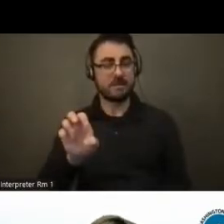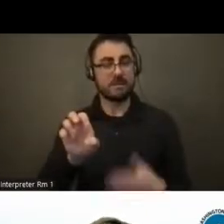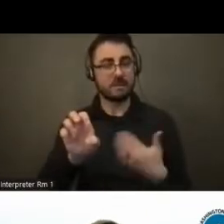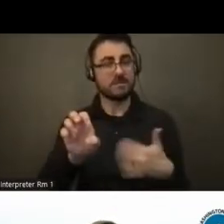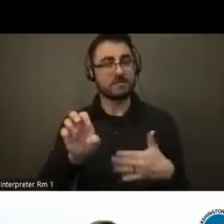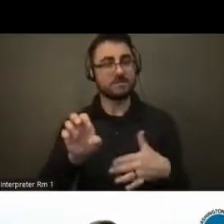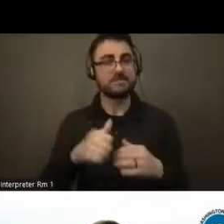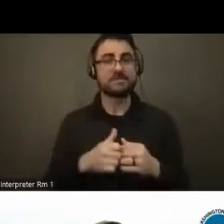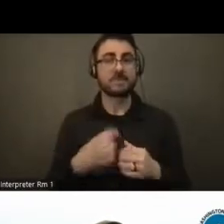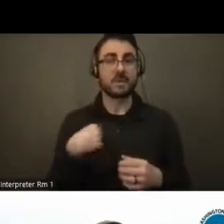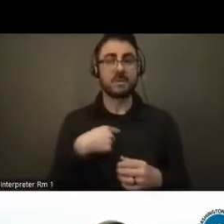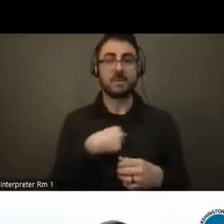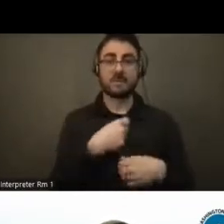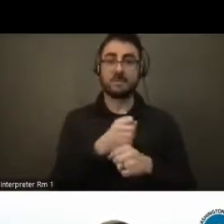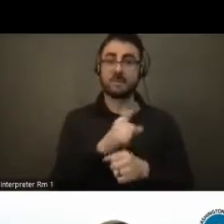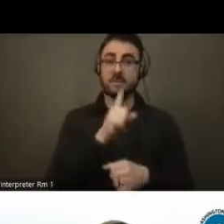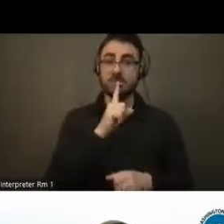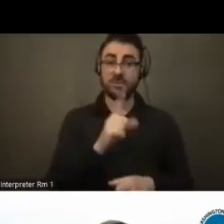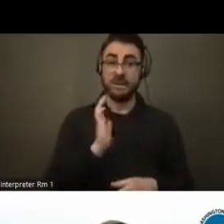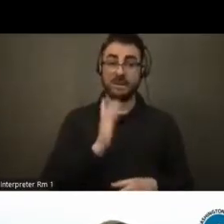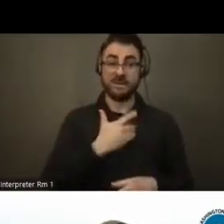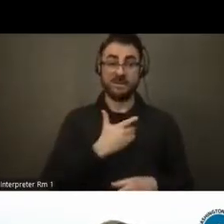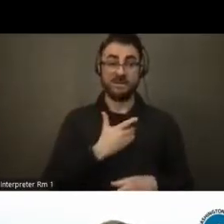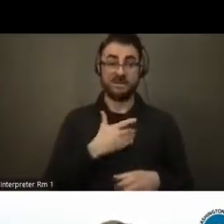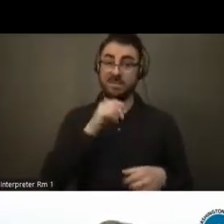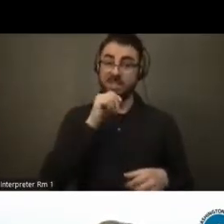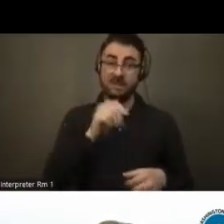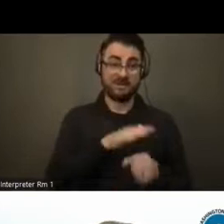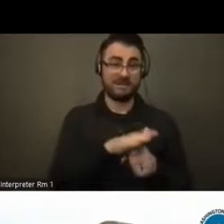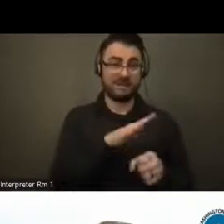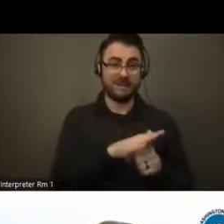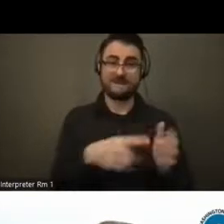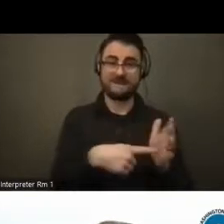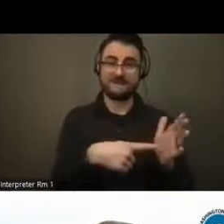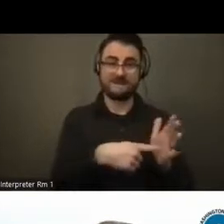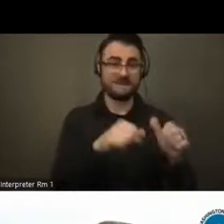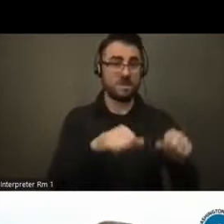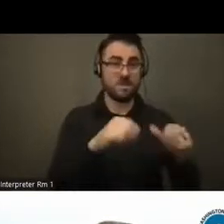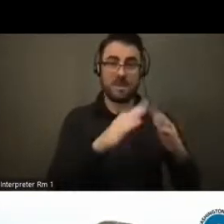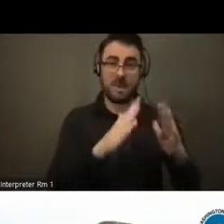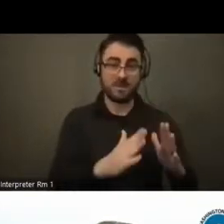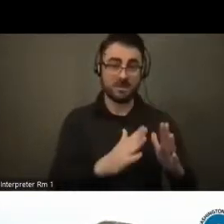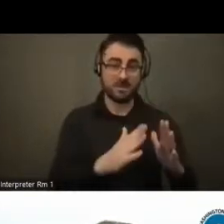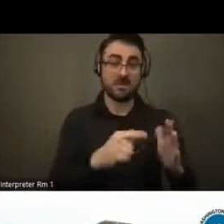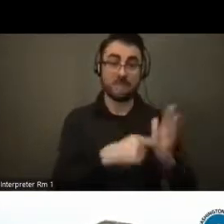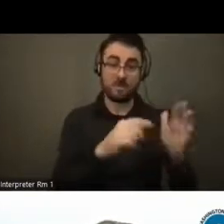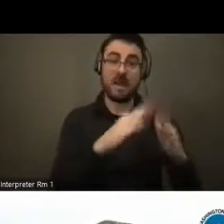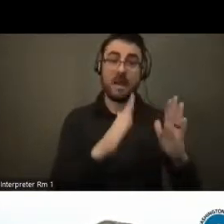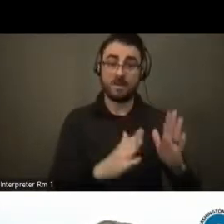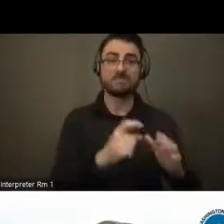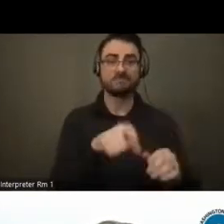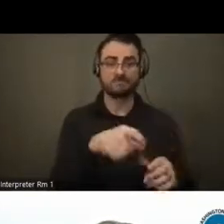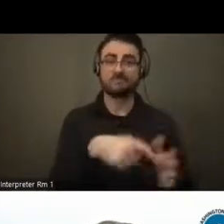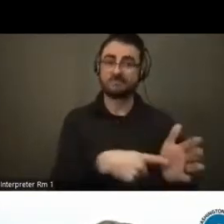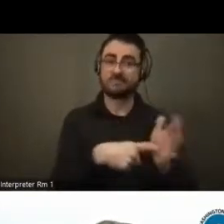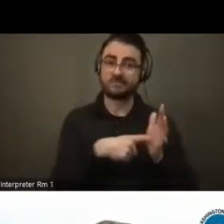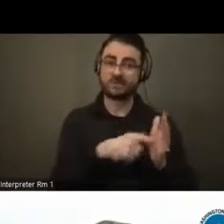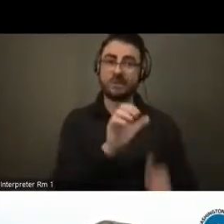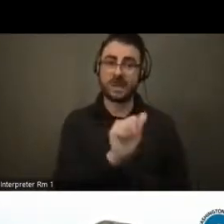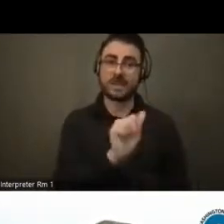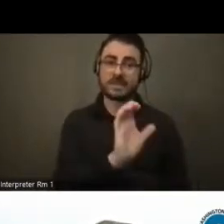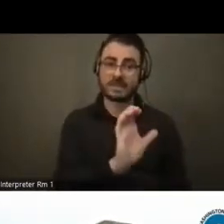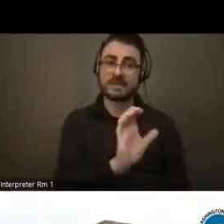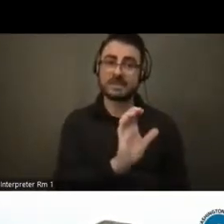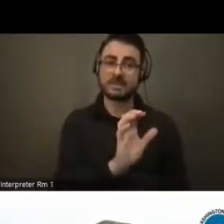under construction affordable housing solutions have to include air conditioning. But we also learned